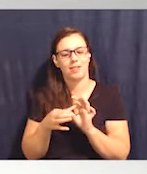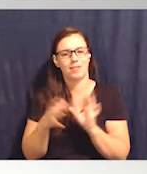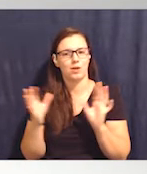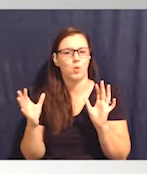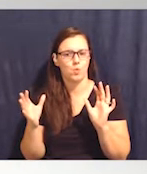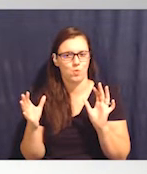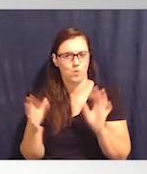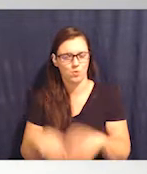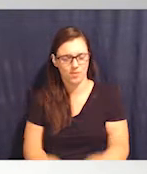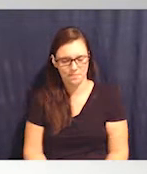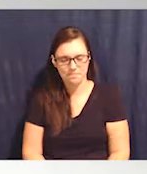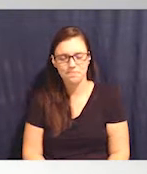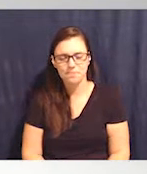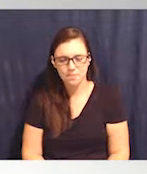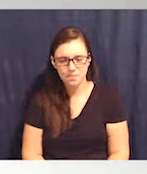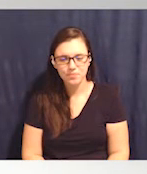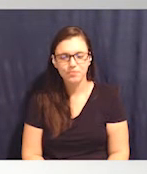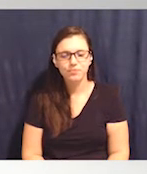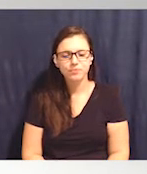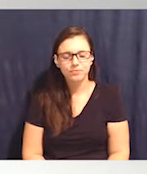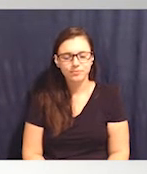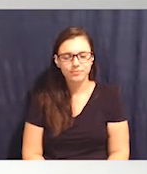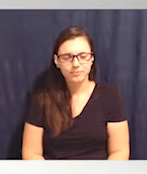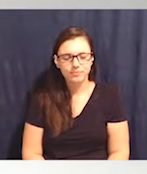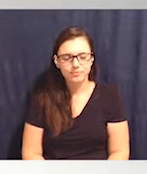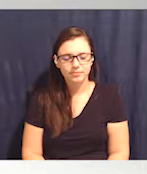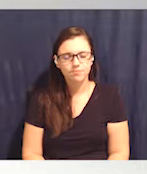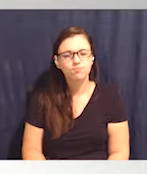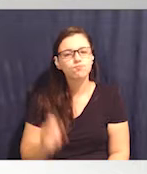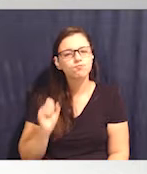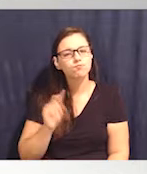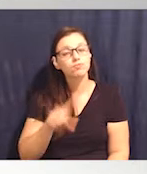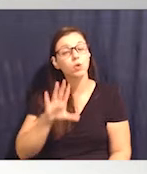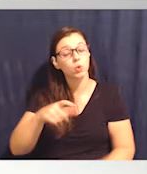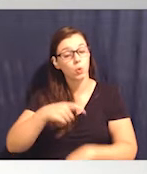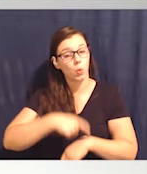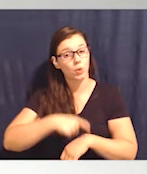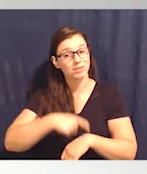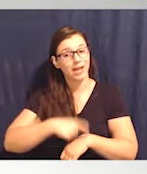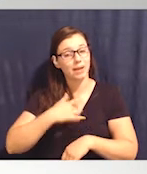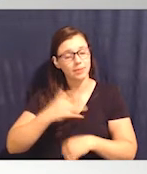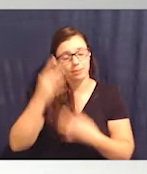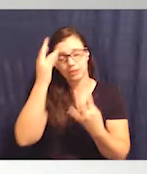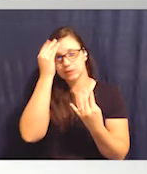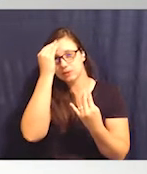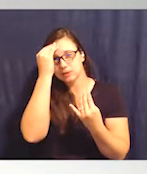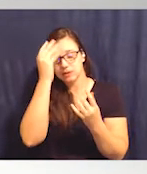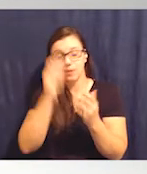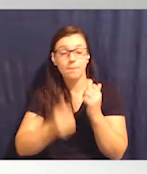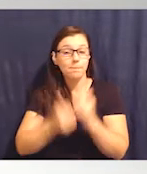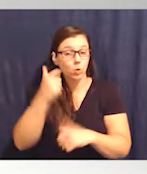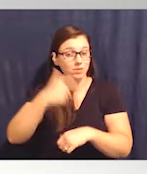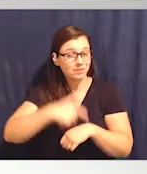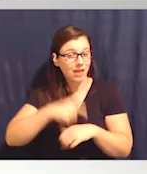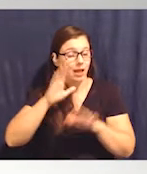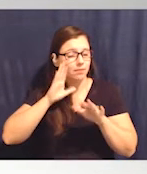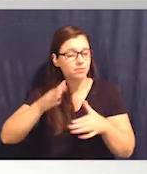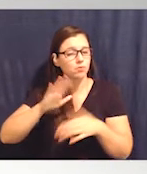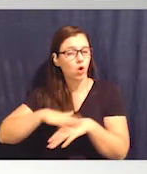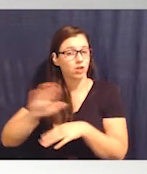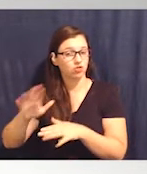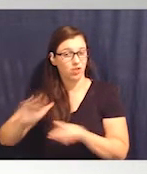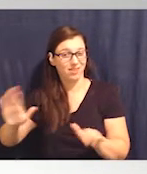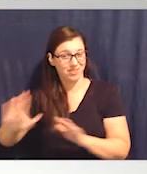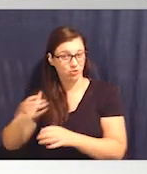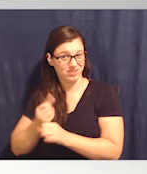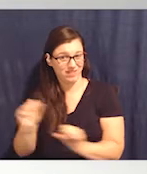Do you spend a major part of your time thinking about your child's safety? Just throw your hands in the air if you do. Yeah. Does